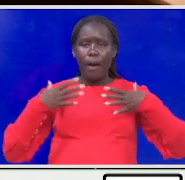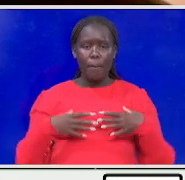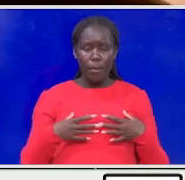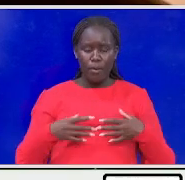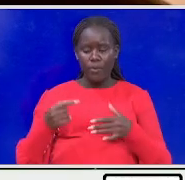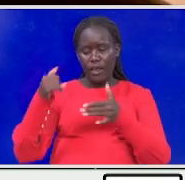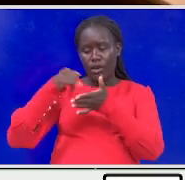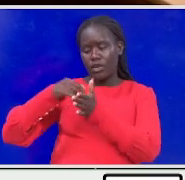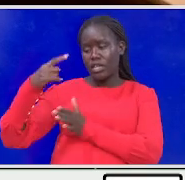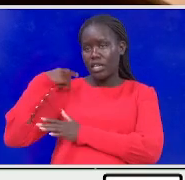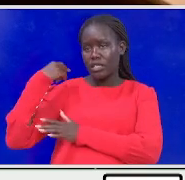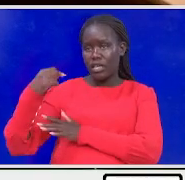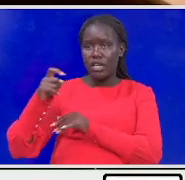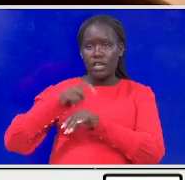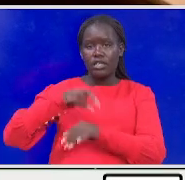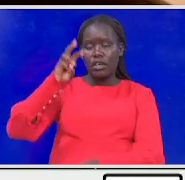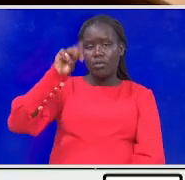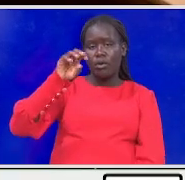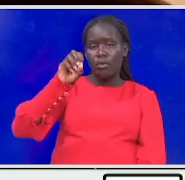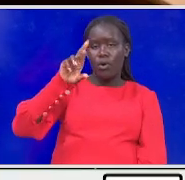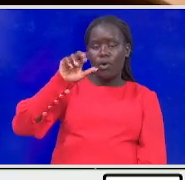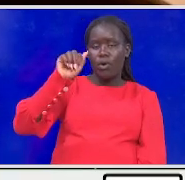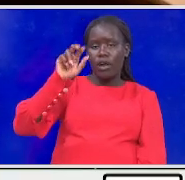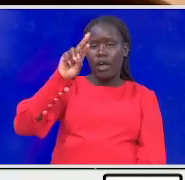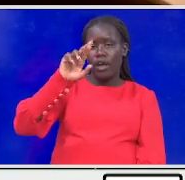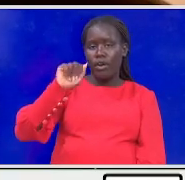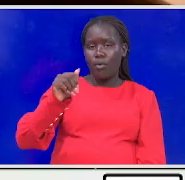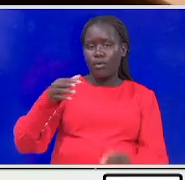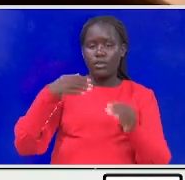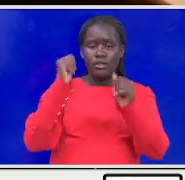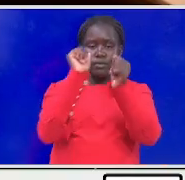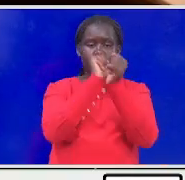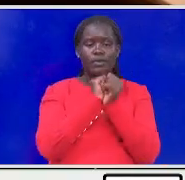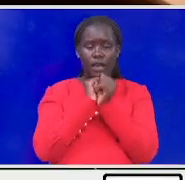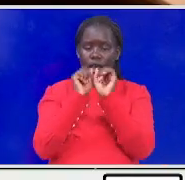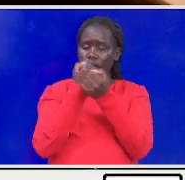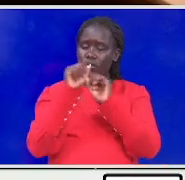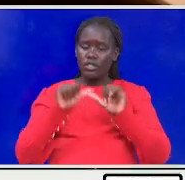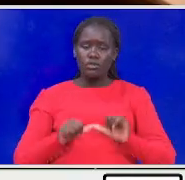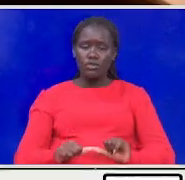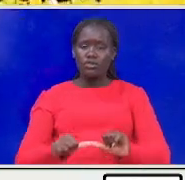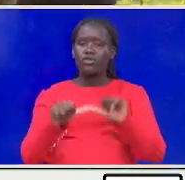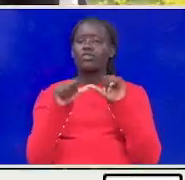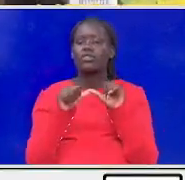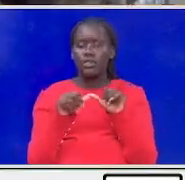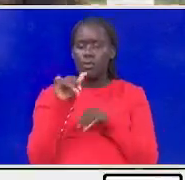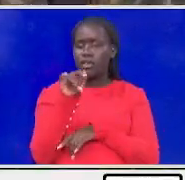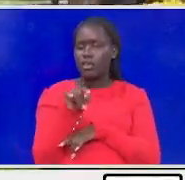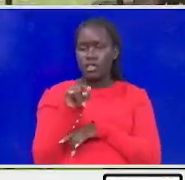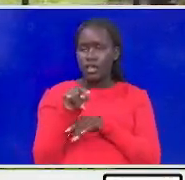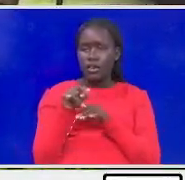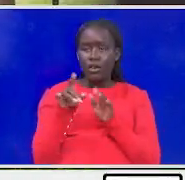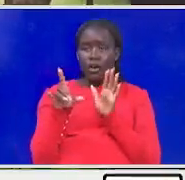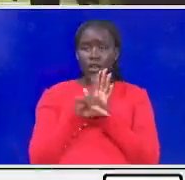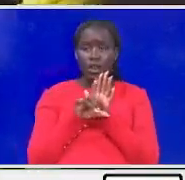yesterday, when Morara was arrested arbitrarily, and we cannot continue with this level of intimidation. The lobby